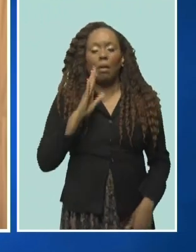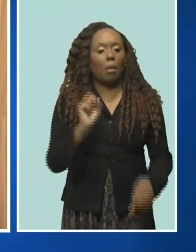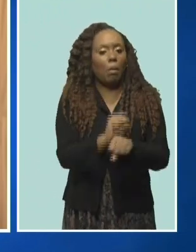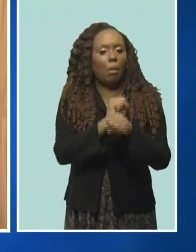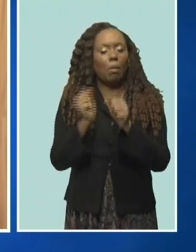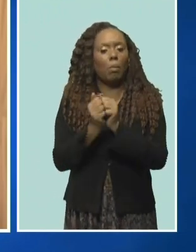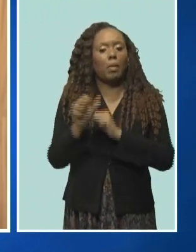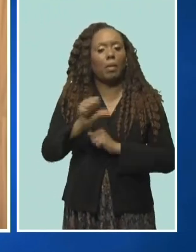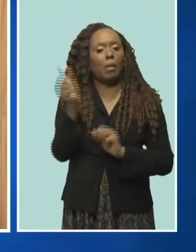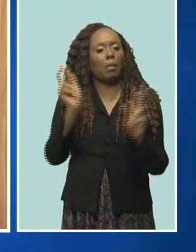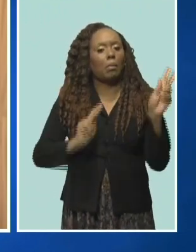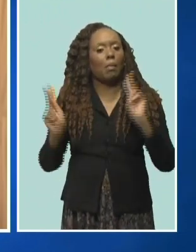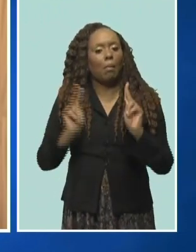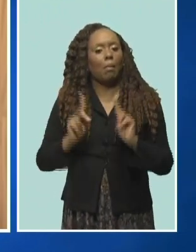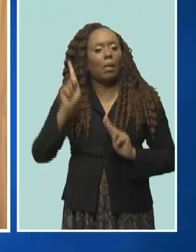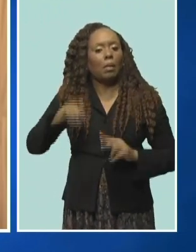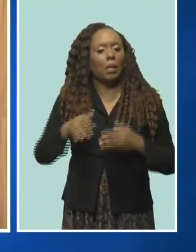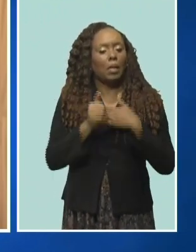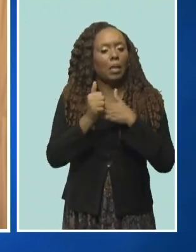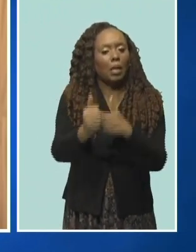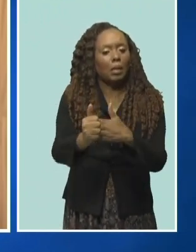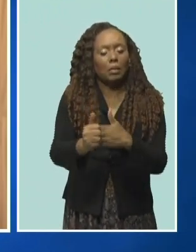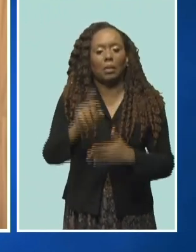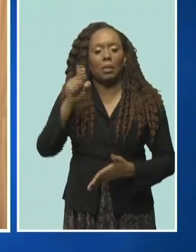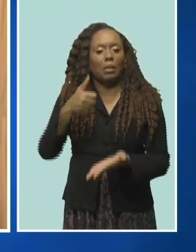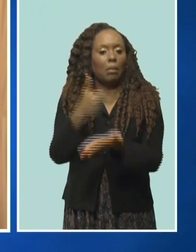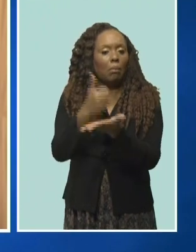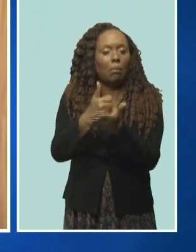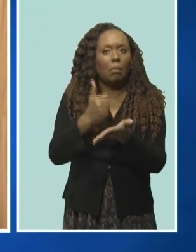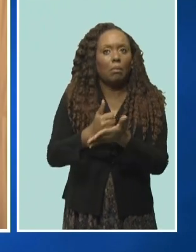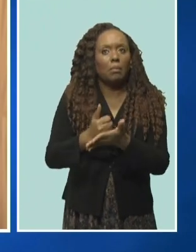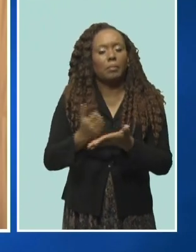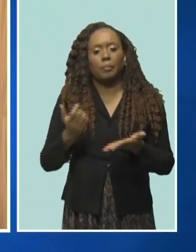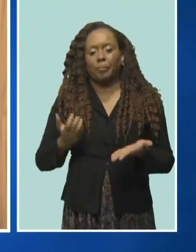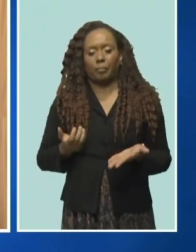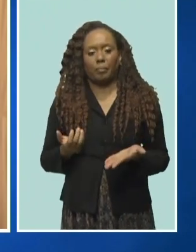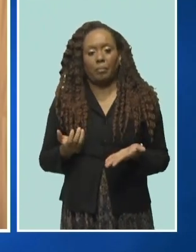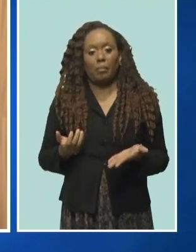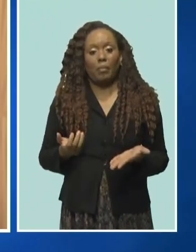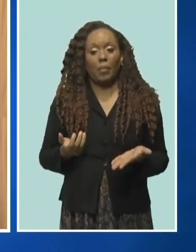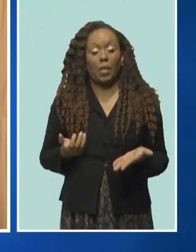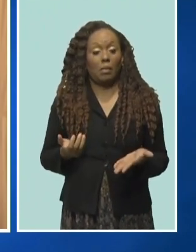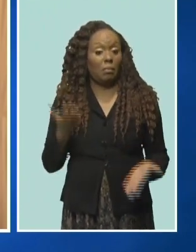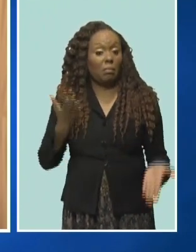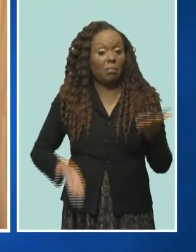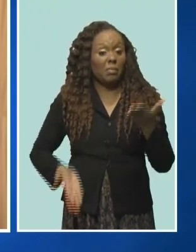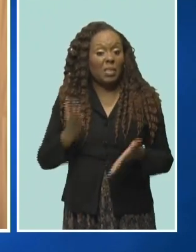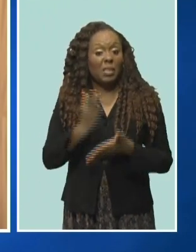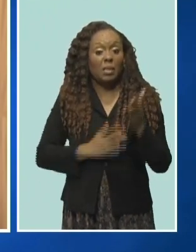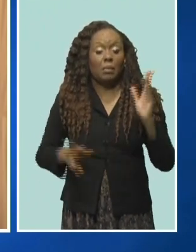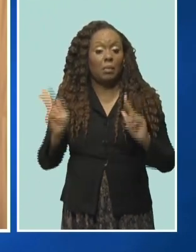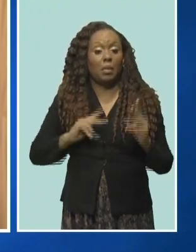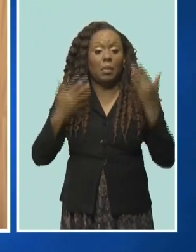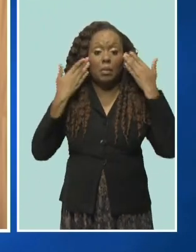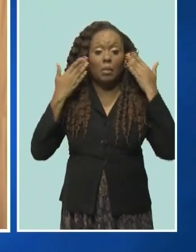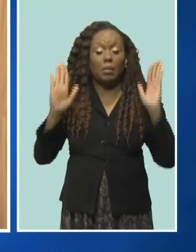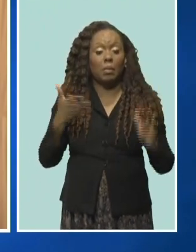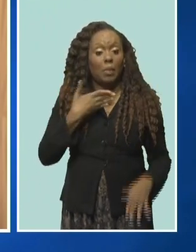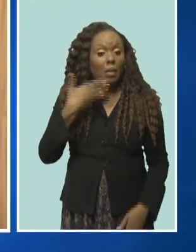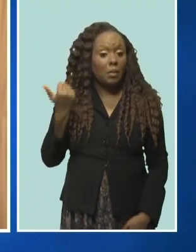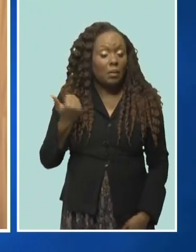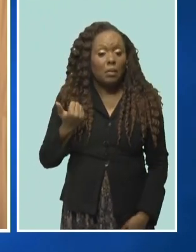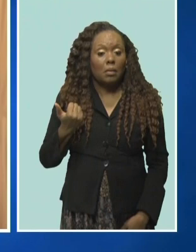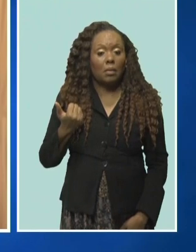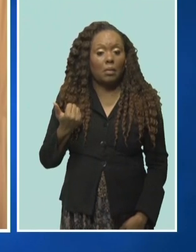those who may need encouragement or guidance, and even help those who simply, my friends, may not know better, because we can't assume that everyone knows